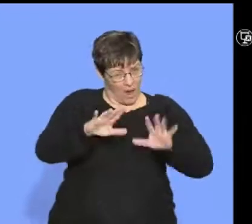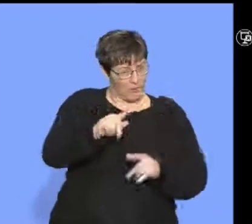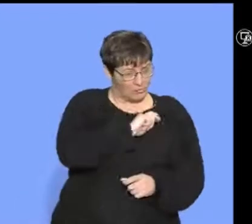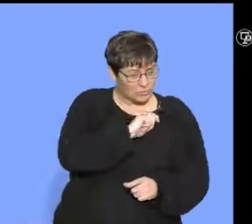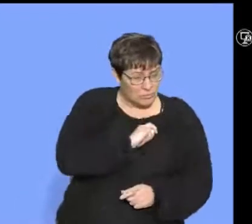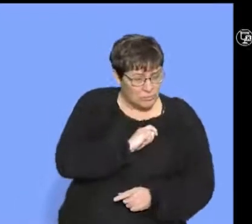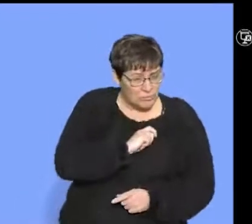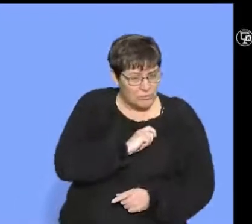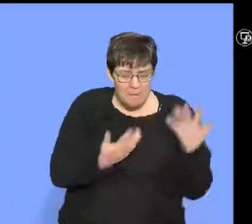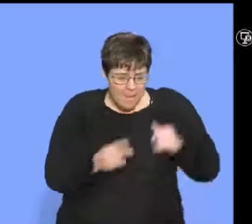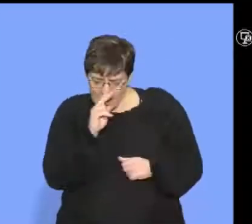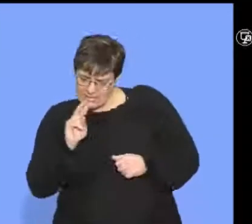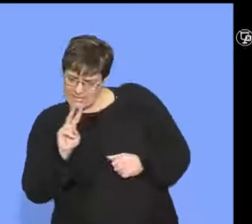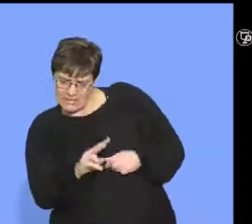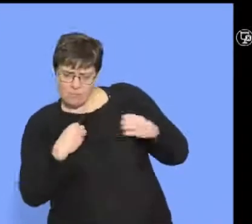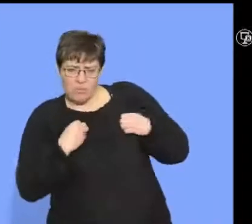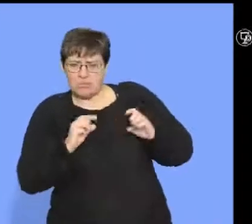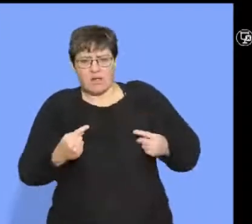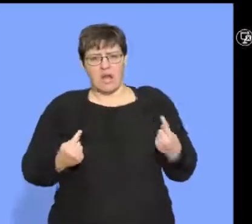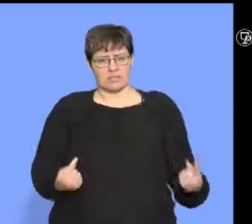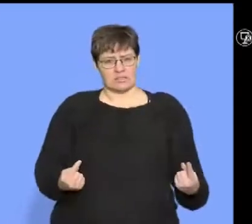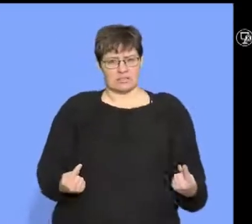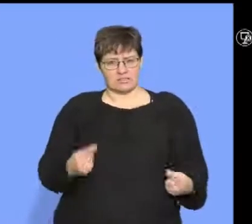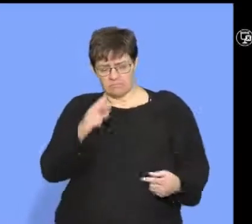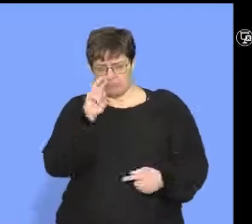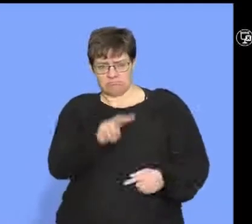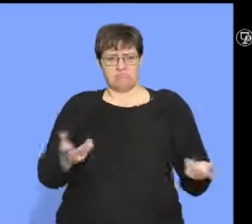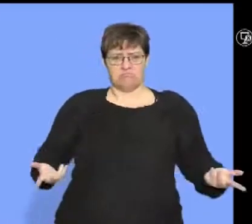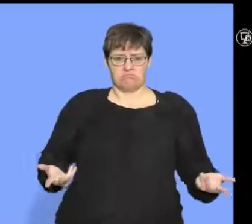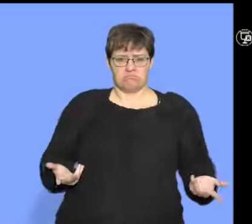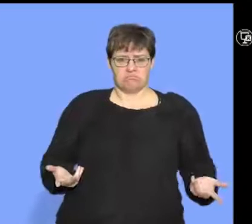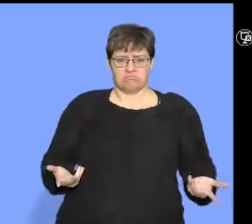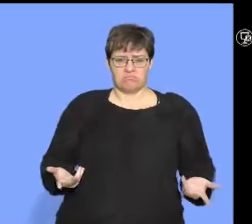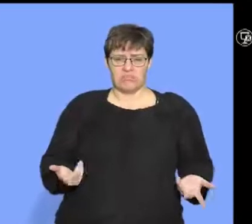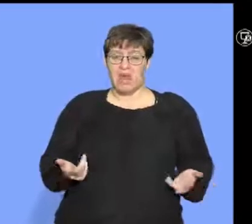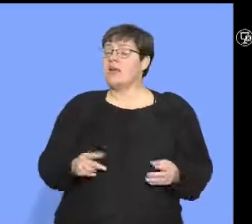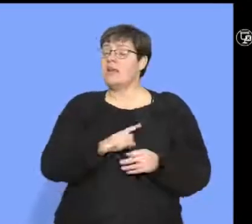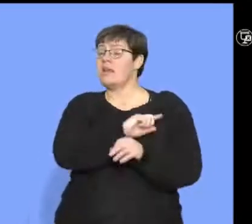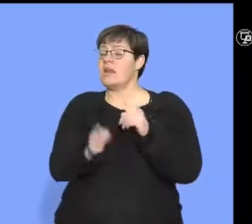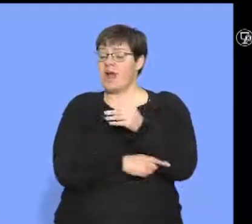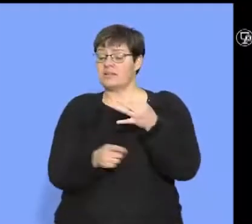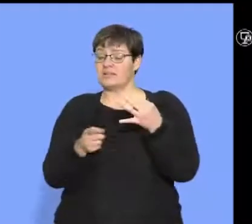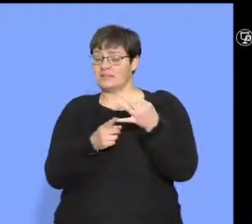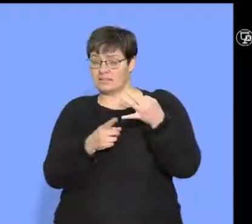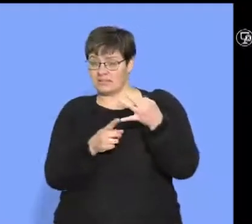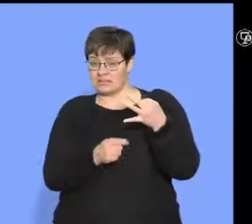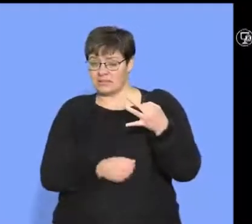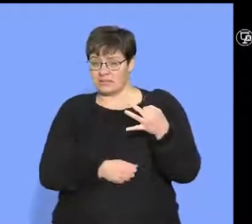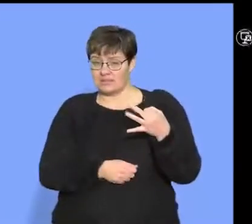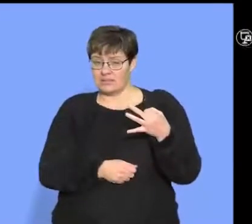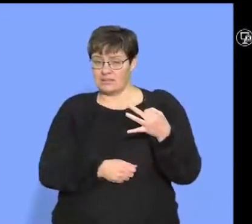we can't see the properties with our eyes? And finally, the most important question for this